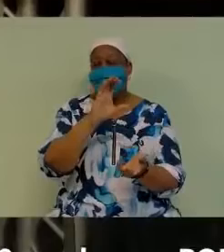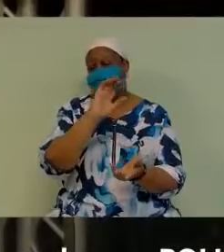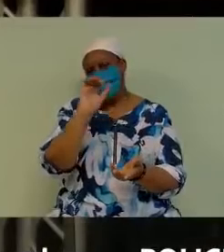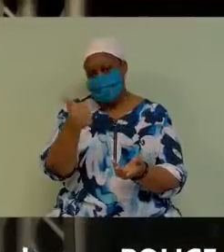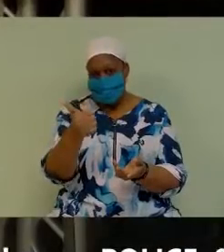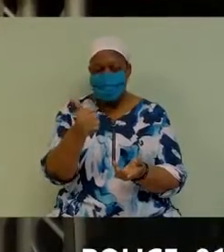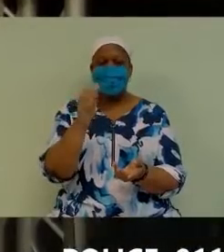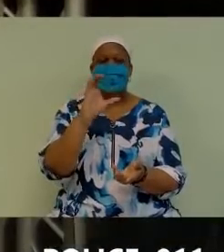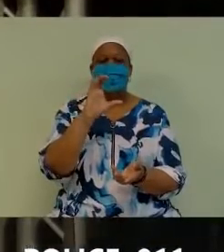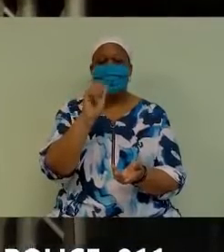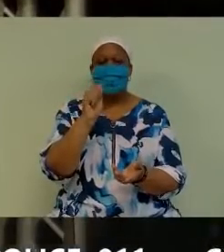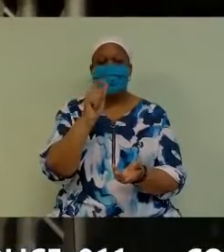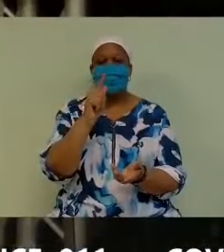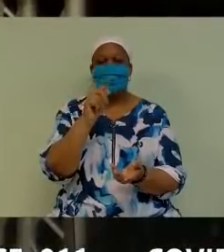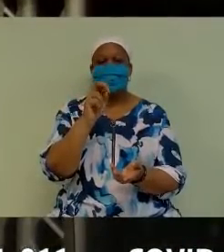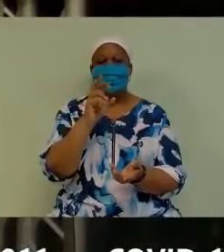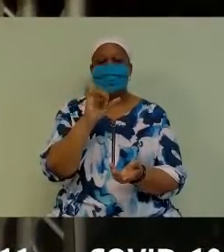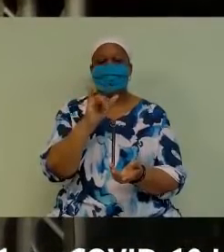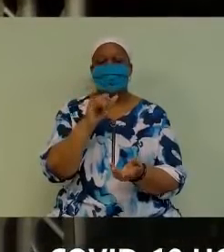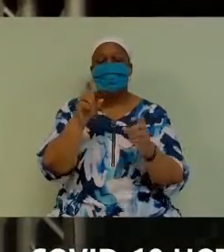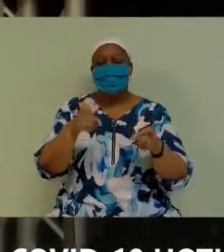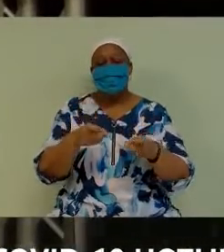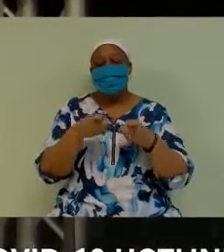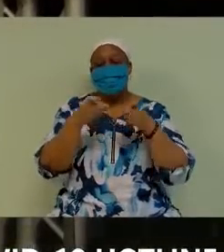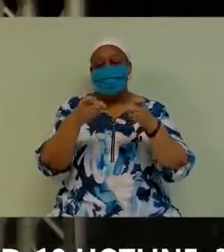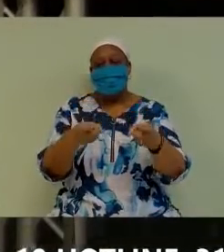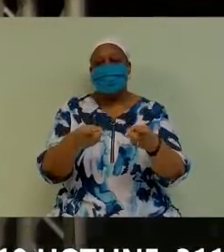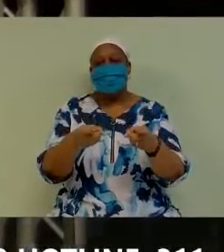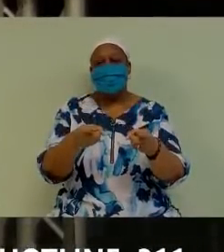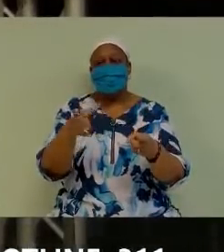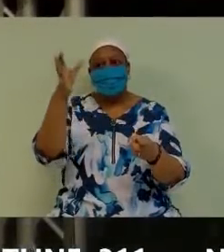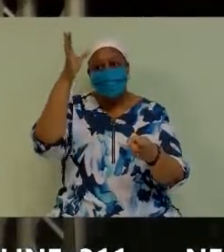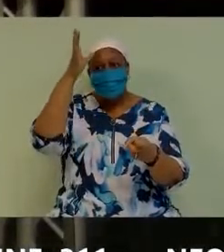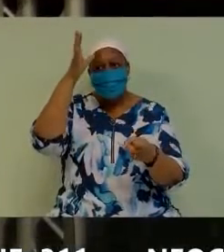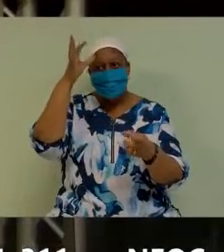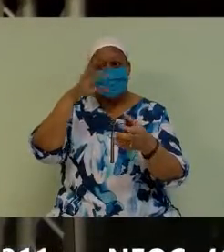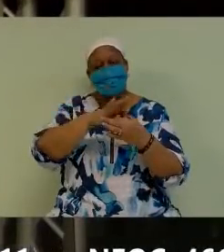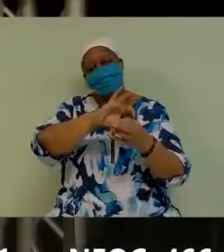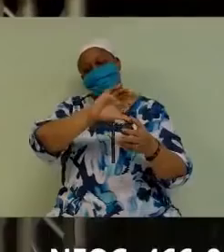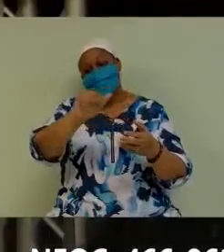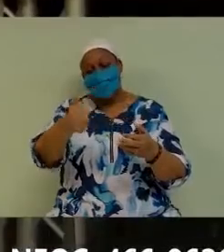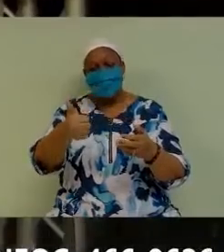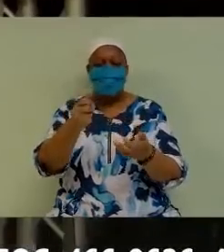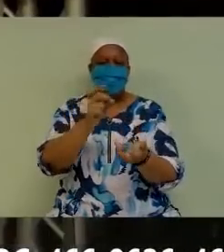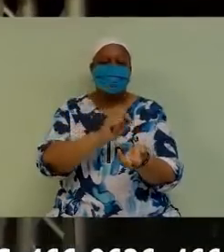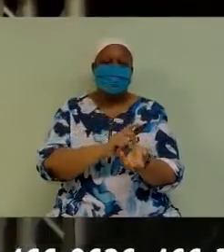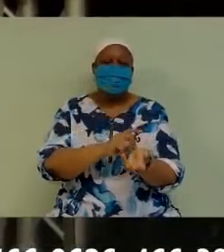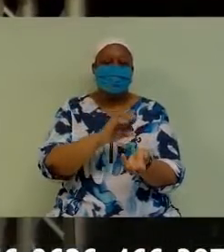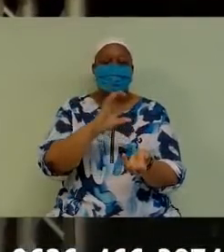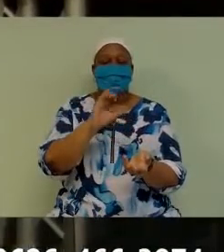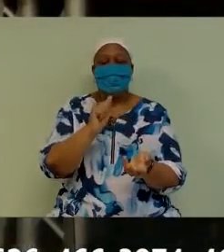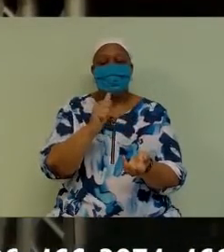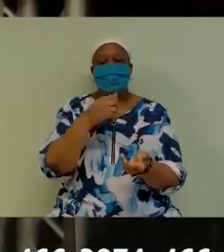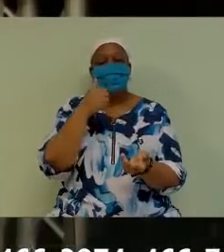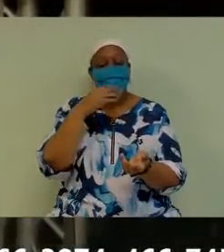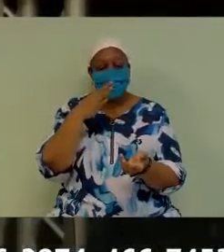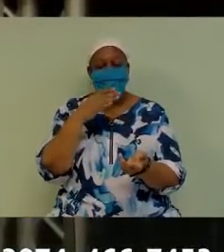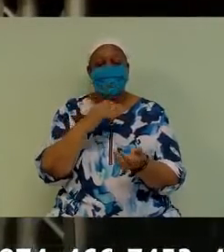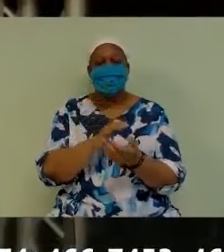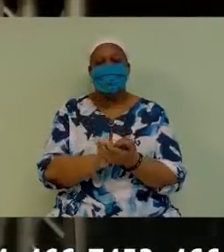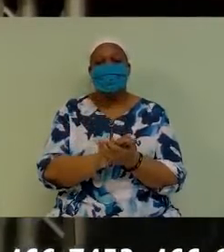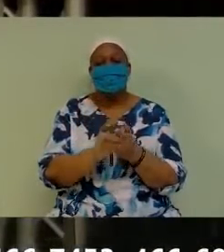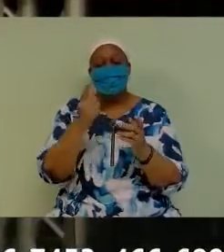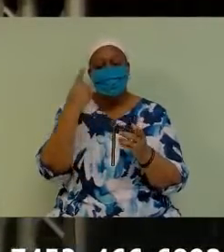the father of Dr. Marissa Carty, for his donation to the